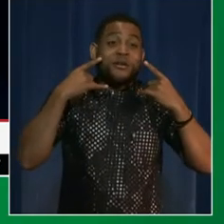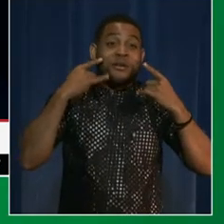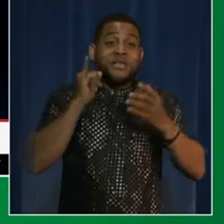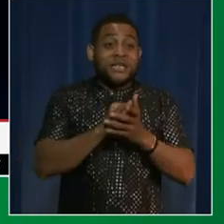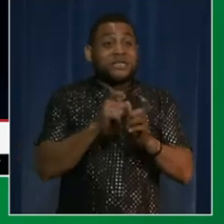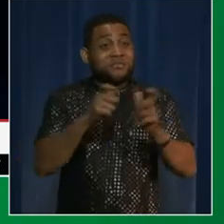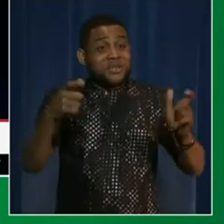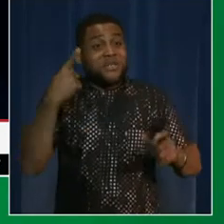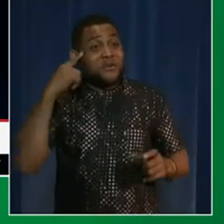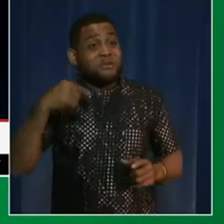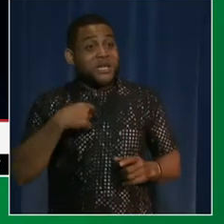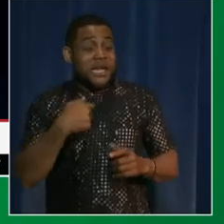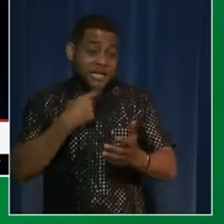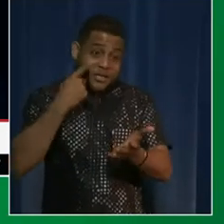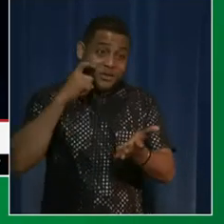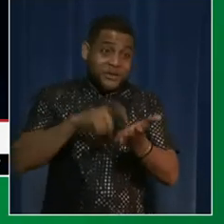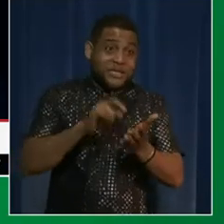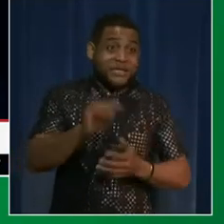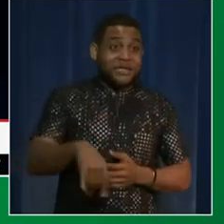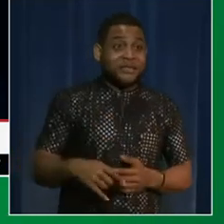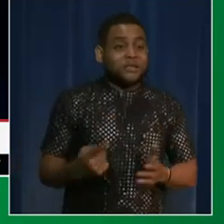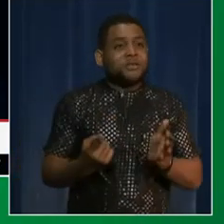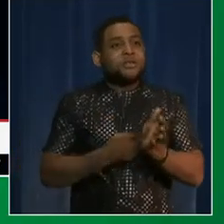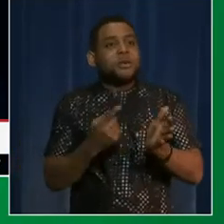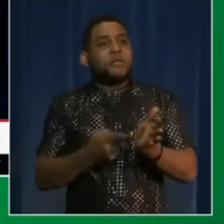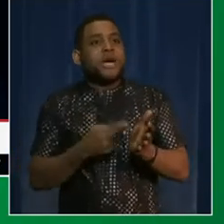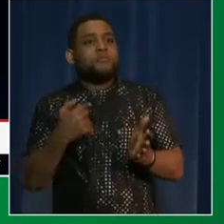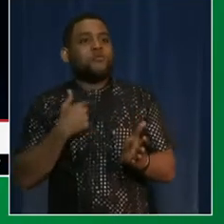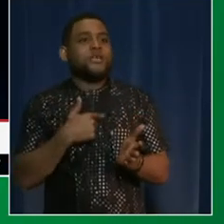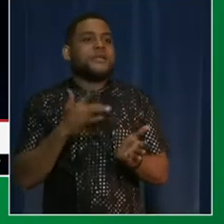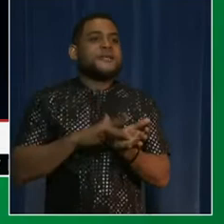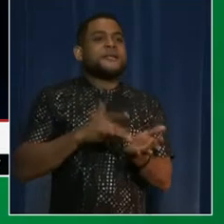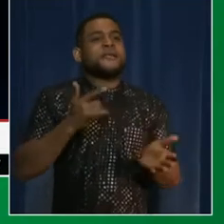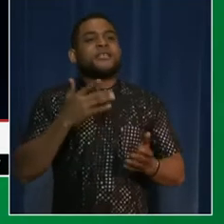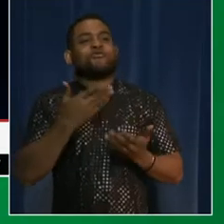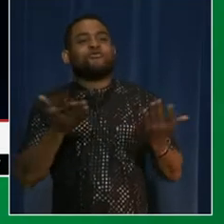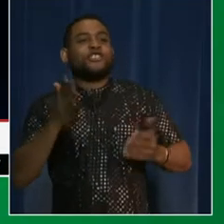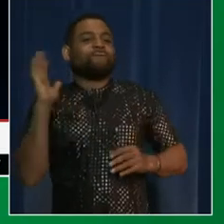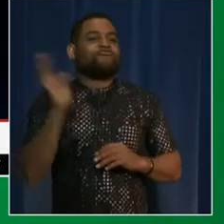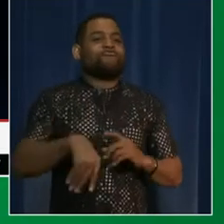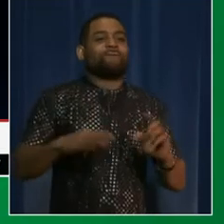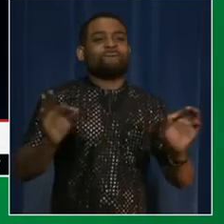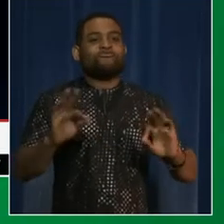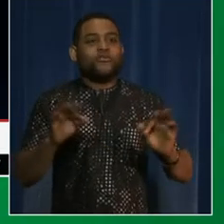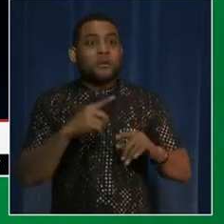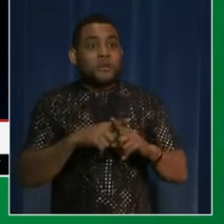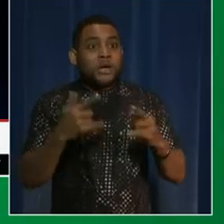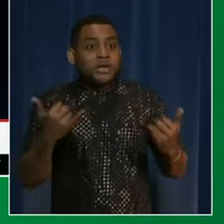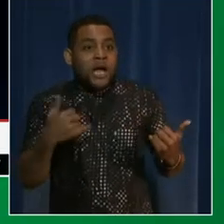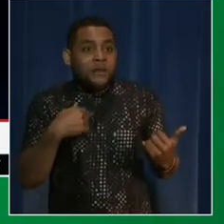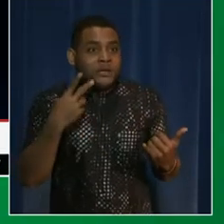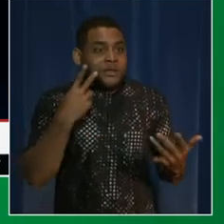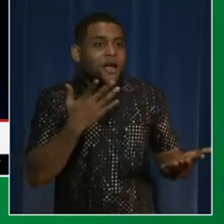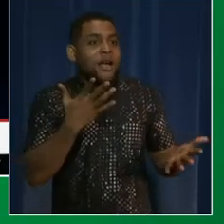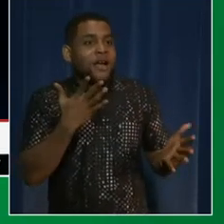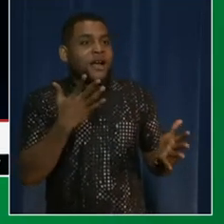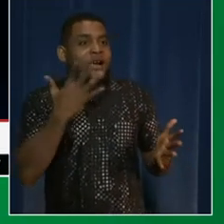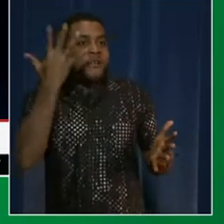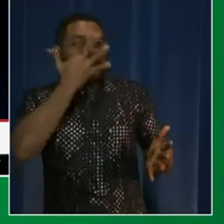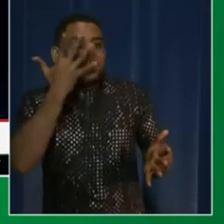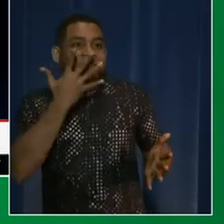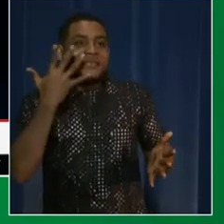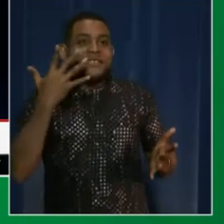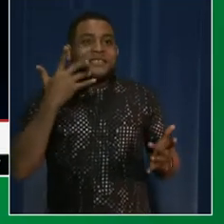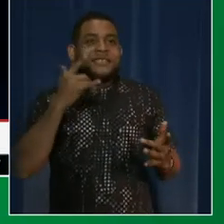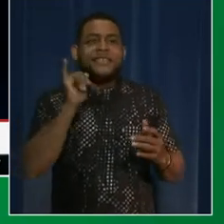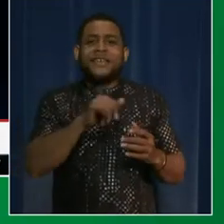that. I think sometimes we take certain things for granted, but as we're coming out of this pandemic, I think it's important that we recognize this is no small thing for